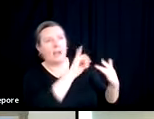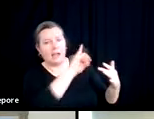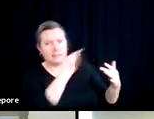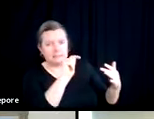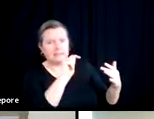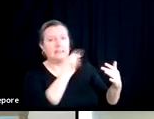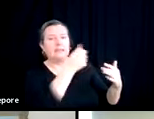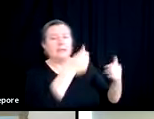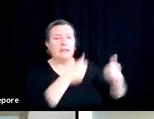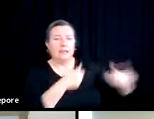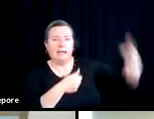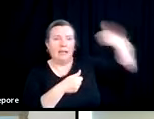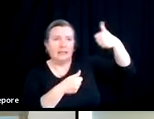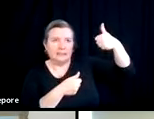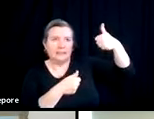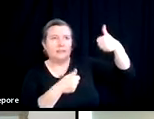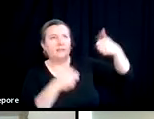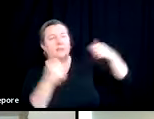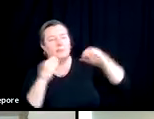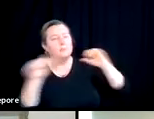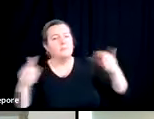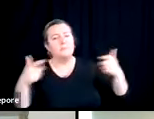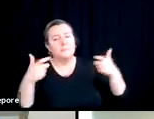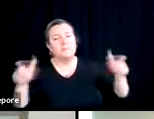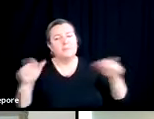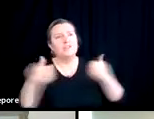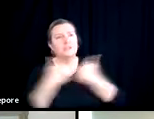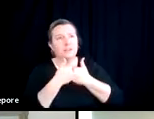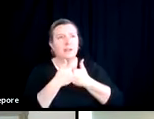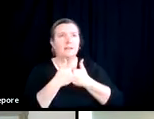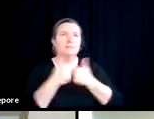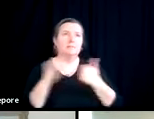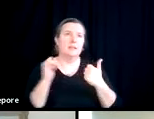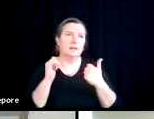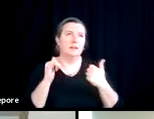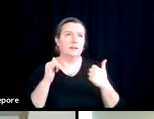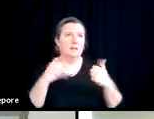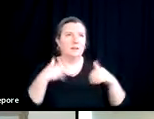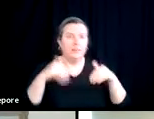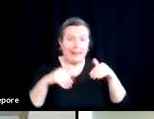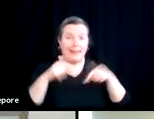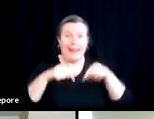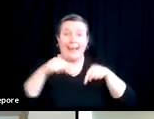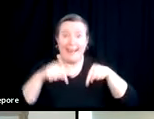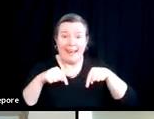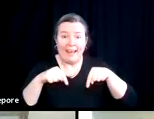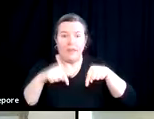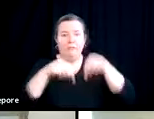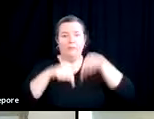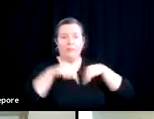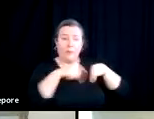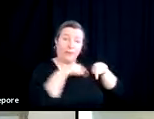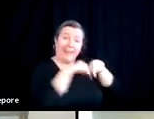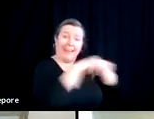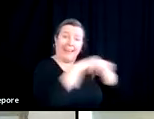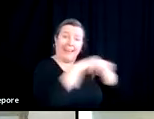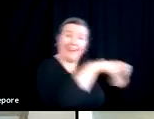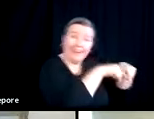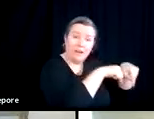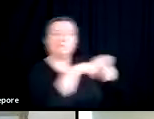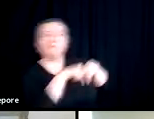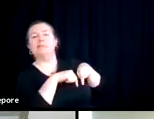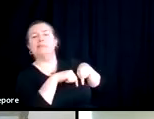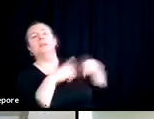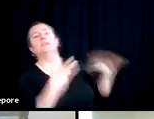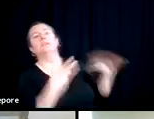challenge. It feels like it's 2 steps forward, 1 step back with the vendor. But beyond that, Judy, any observation you've got